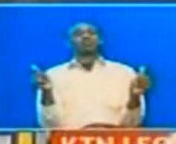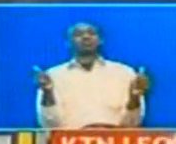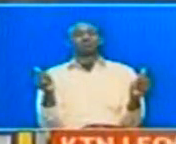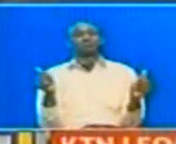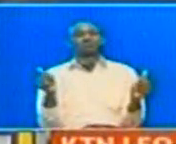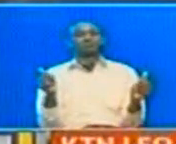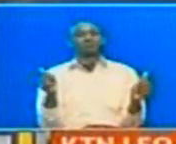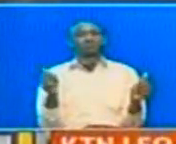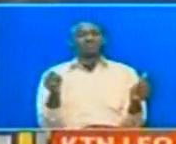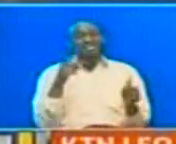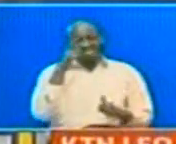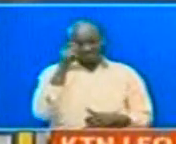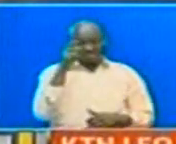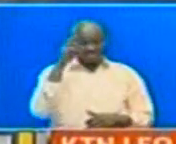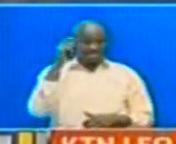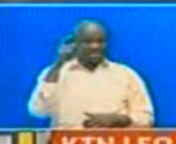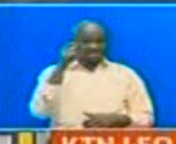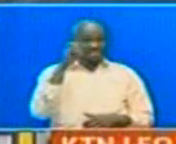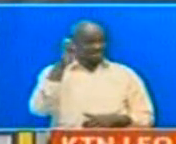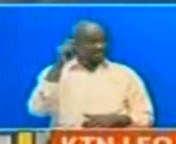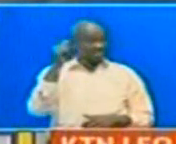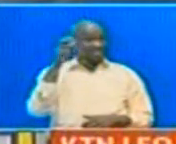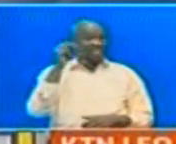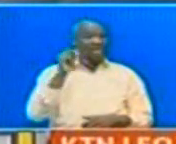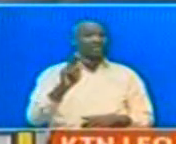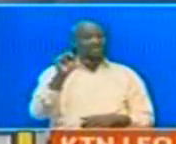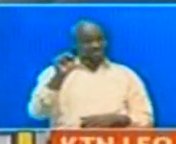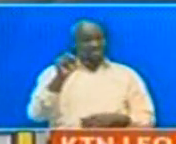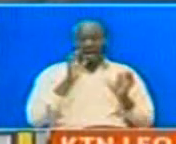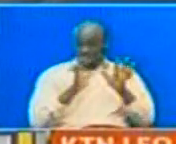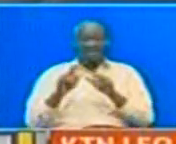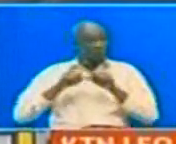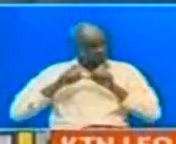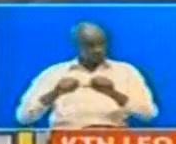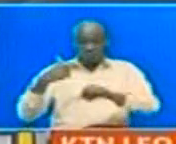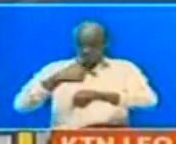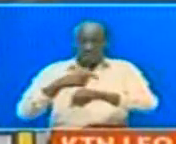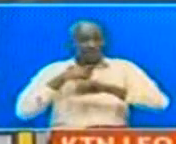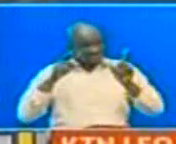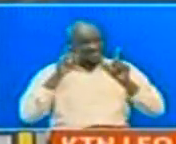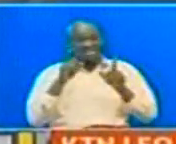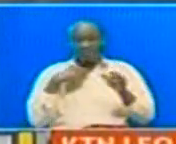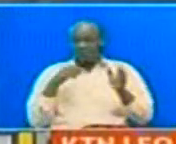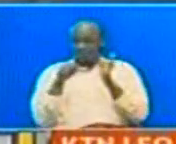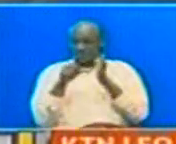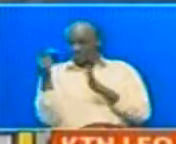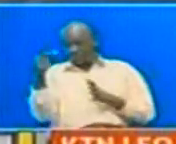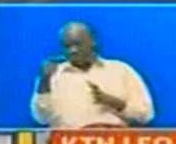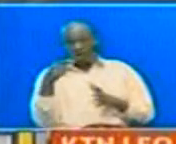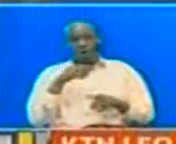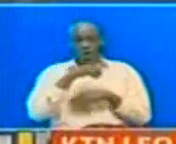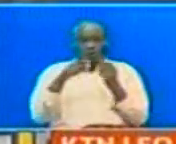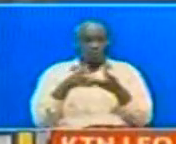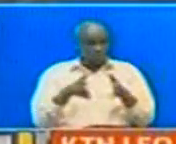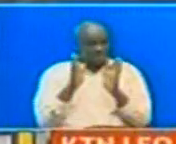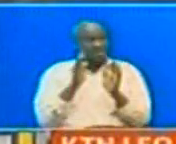The tetanus campaign should continue, but any issue that we may find around ensuring that all regulatory mechanisms